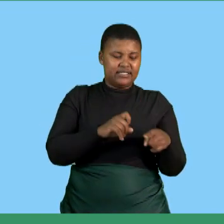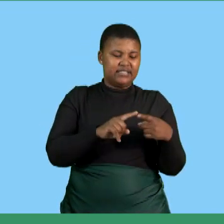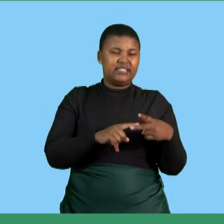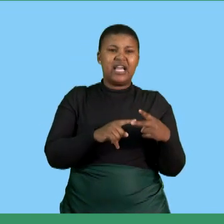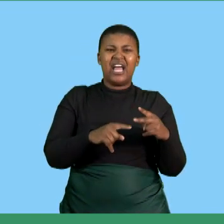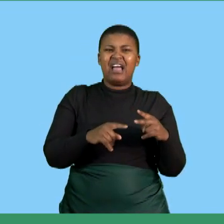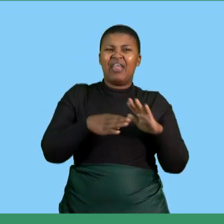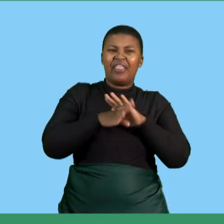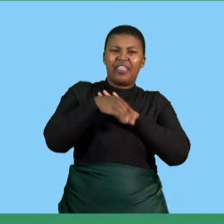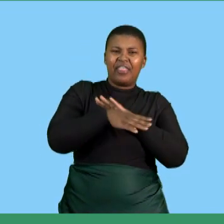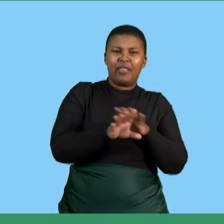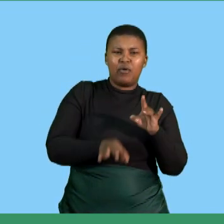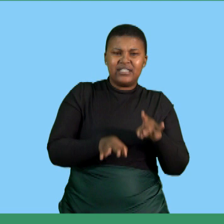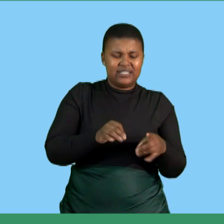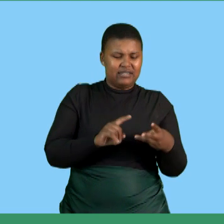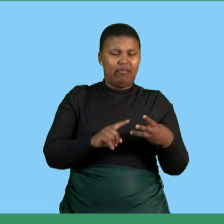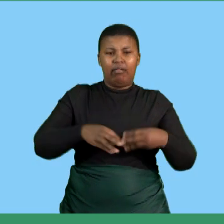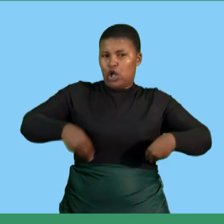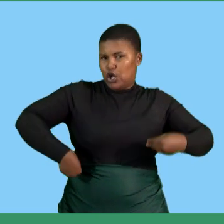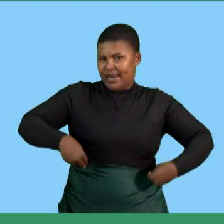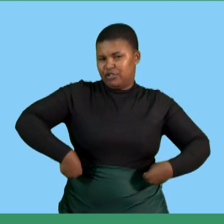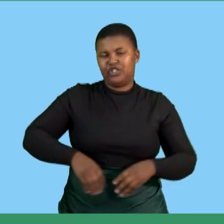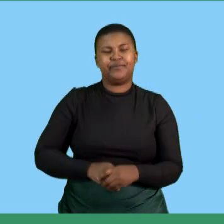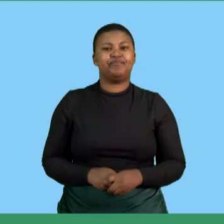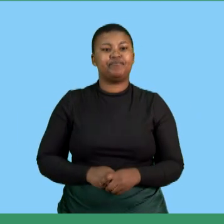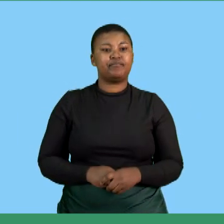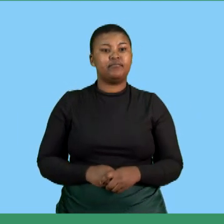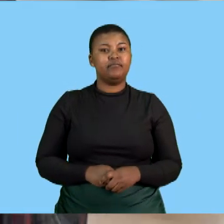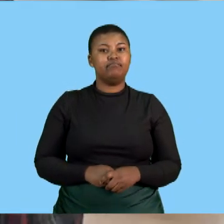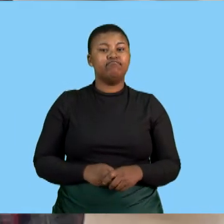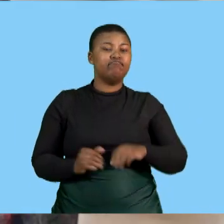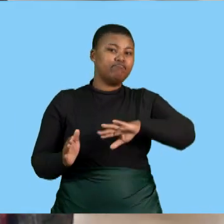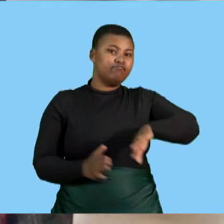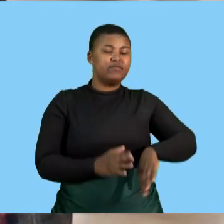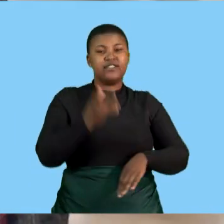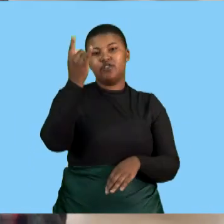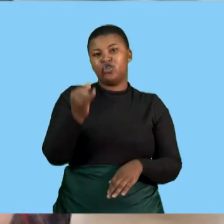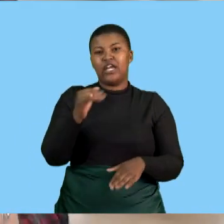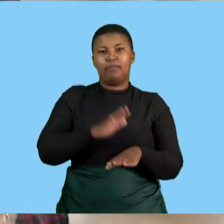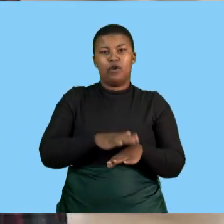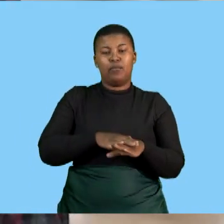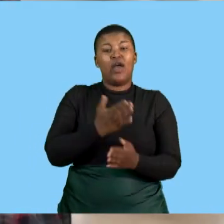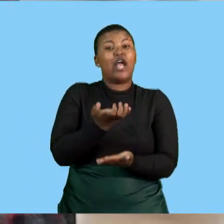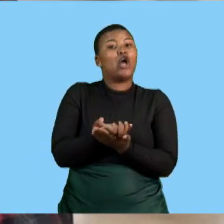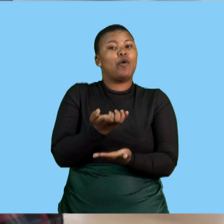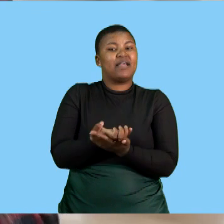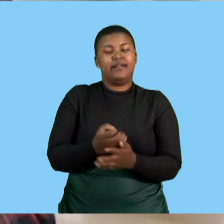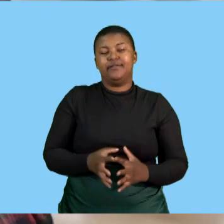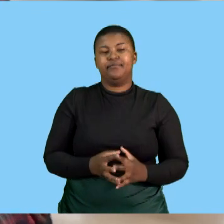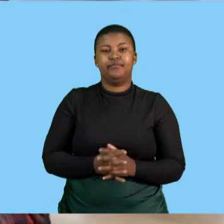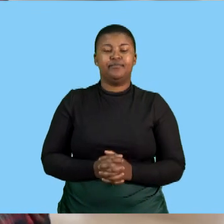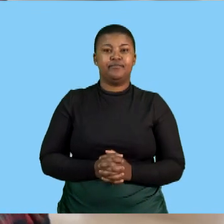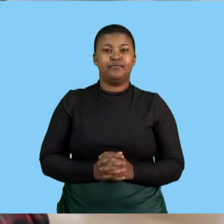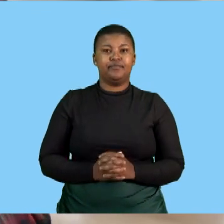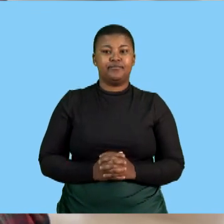policy, political instability, or corruption. So let's continue to look at some of our